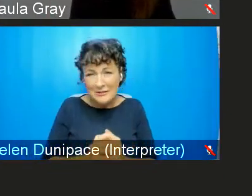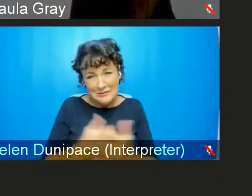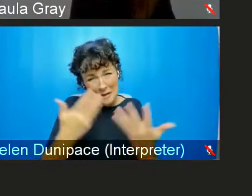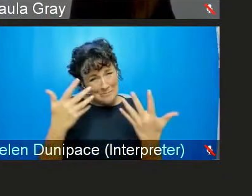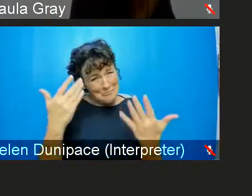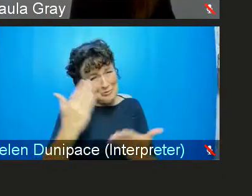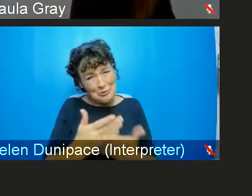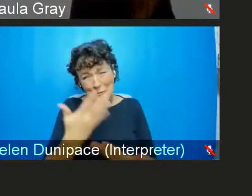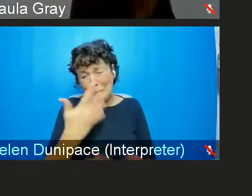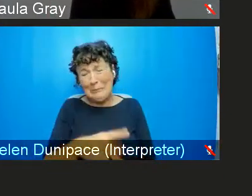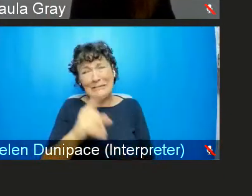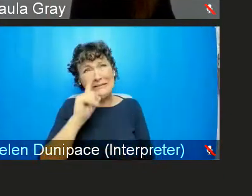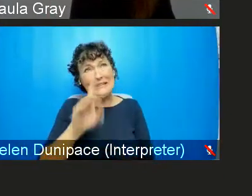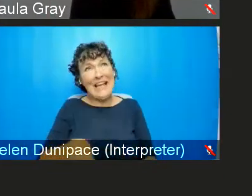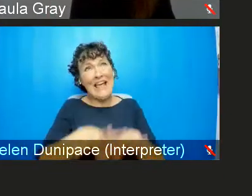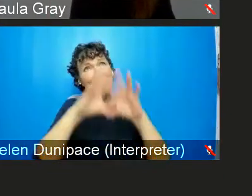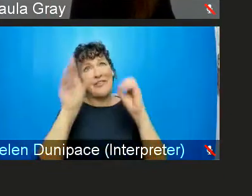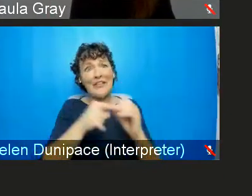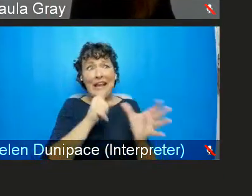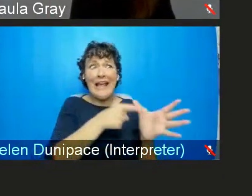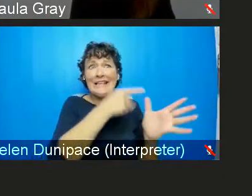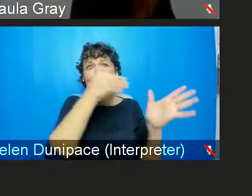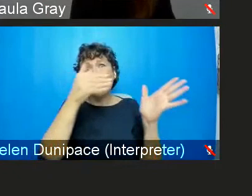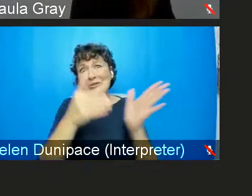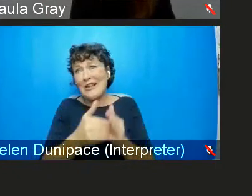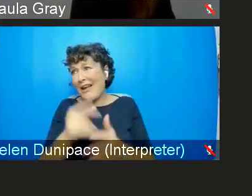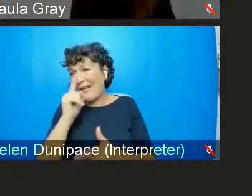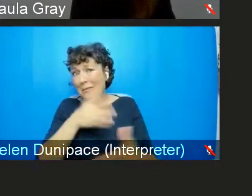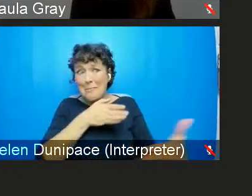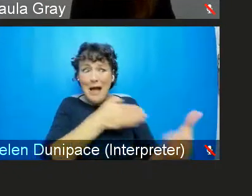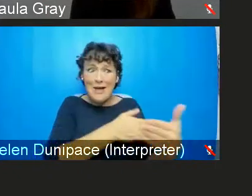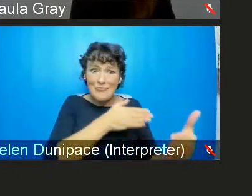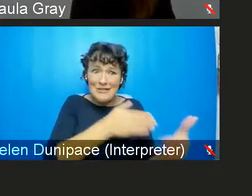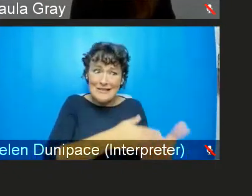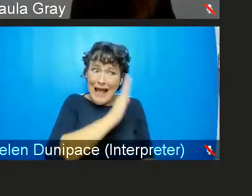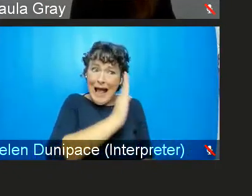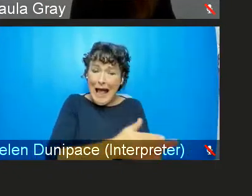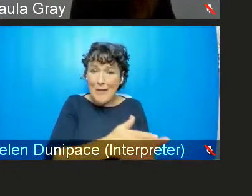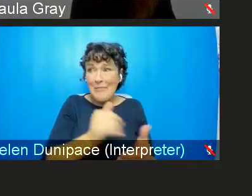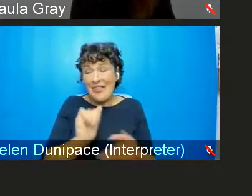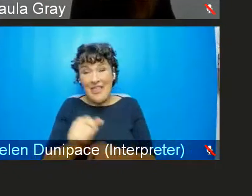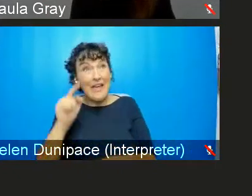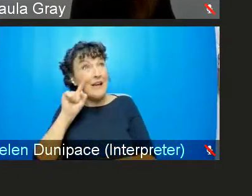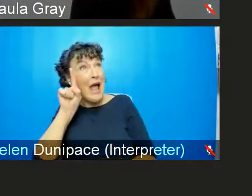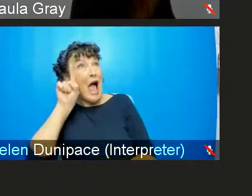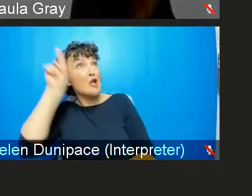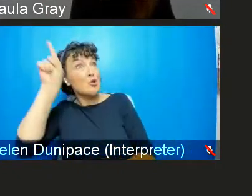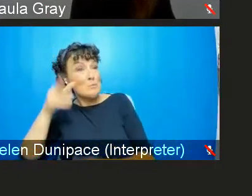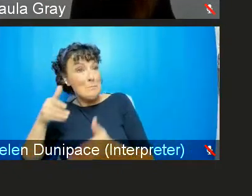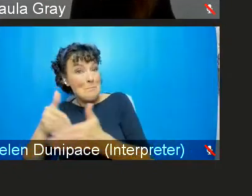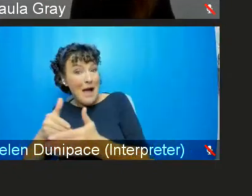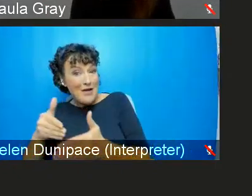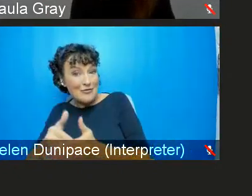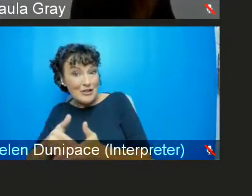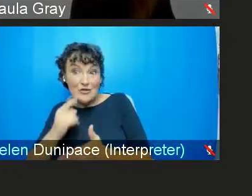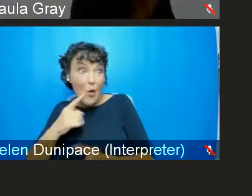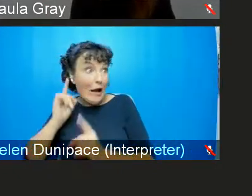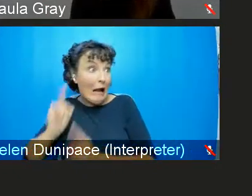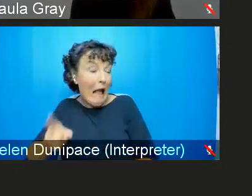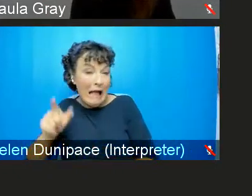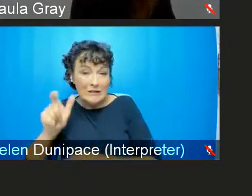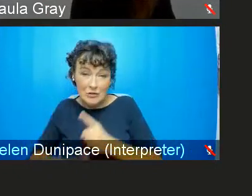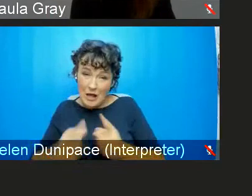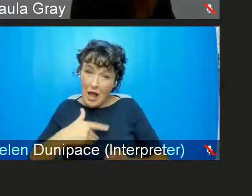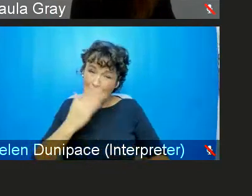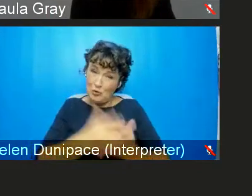seen and heard it all in terms of perceived barriers versus actual barriers. Mm. And I'm sure we could go on at length